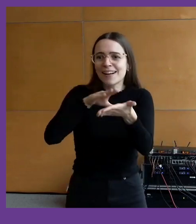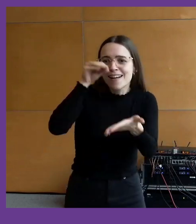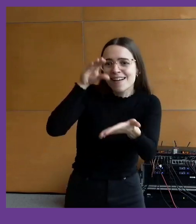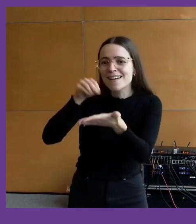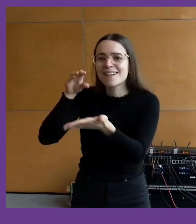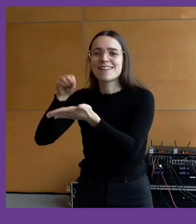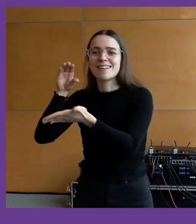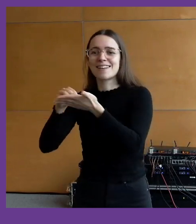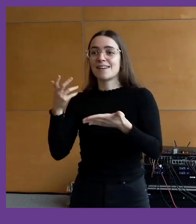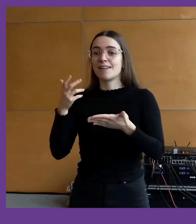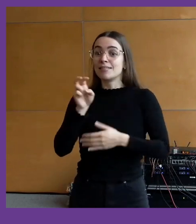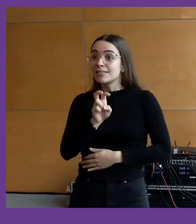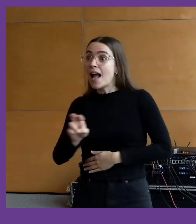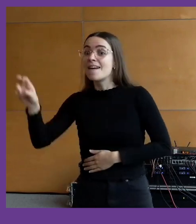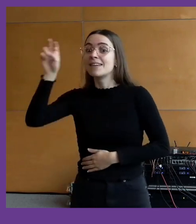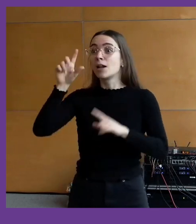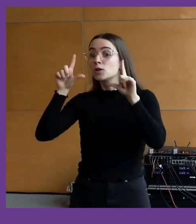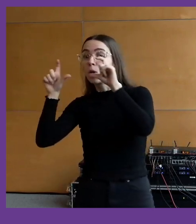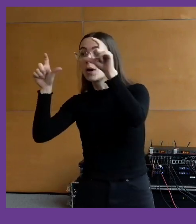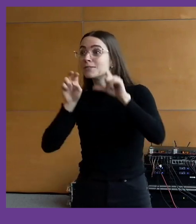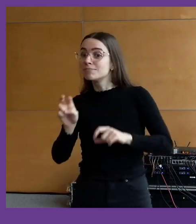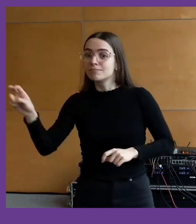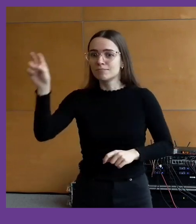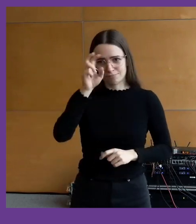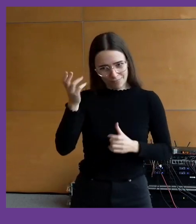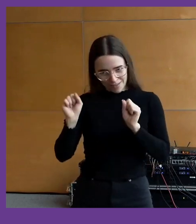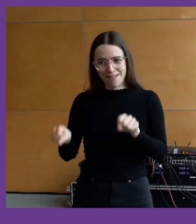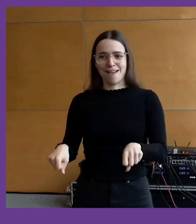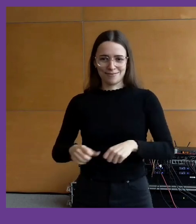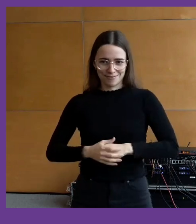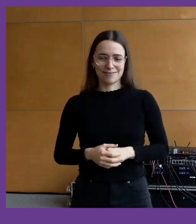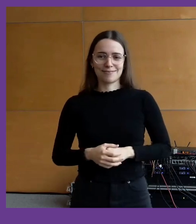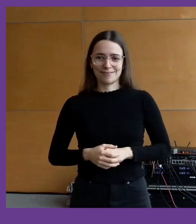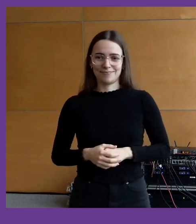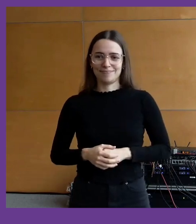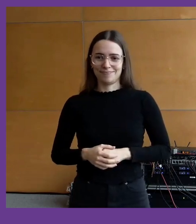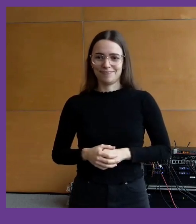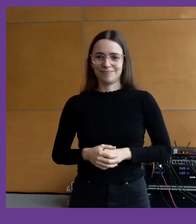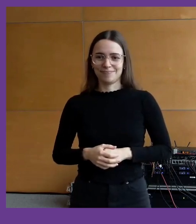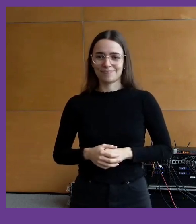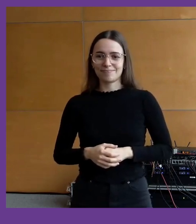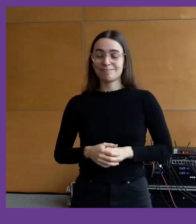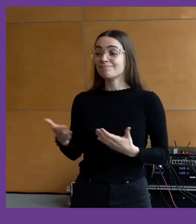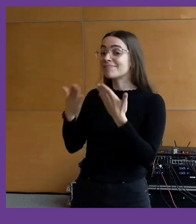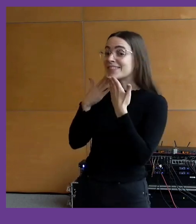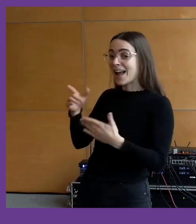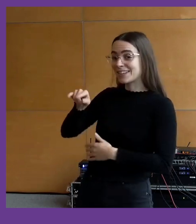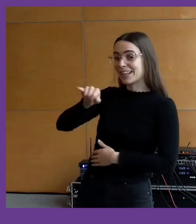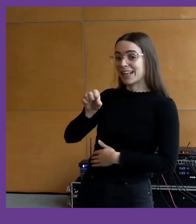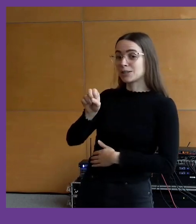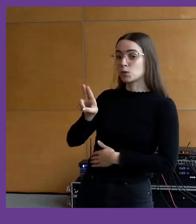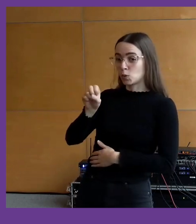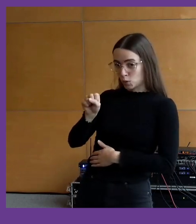Thanks also to Jesus and Fundación 11 for leading on Accessible EU. As Jesus has